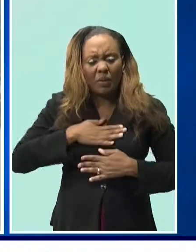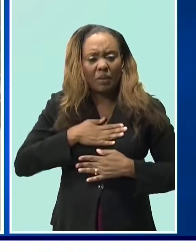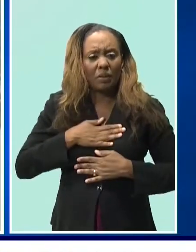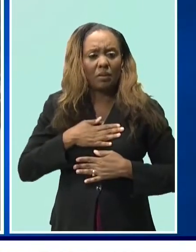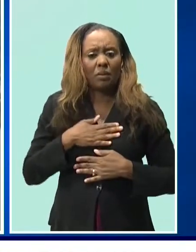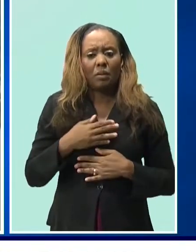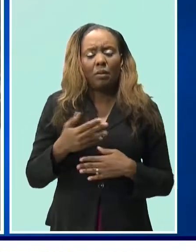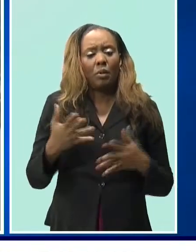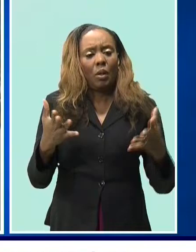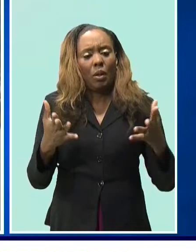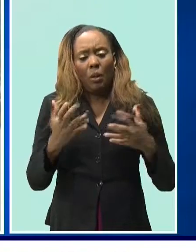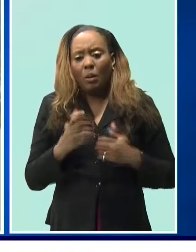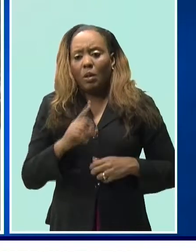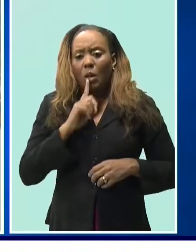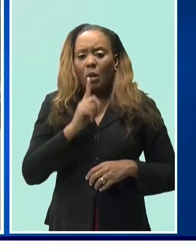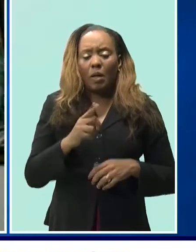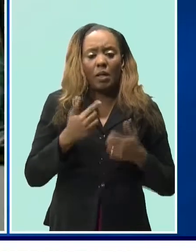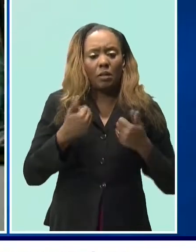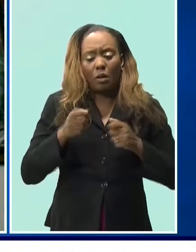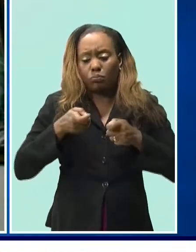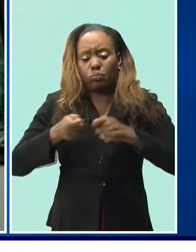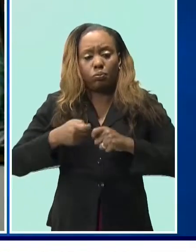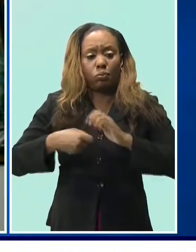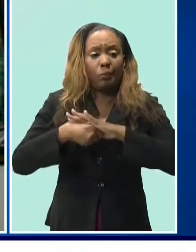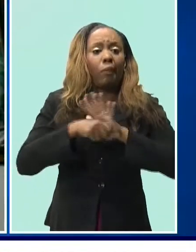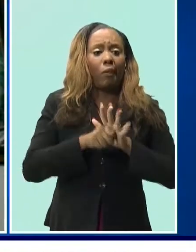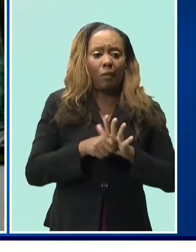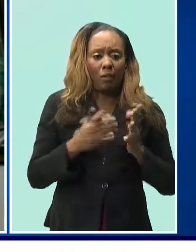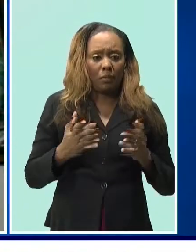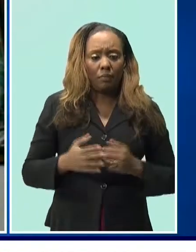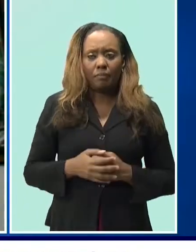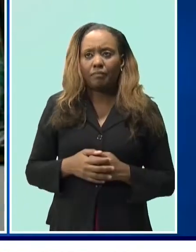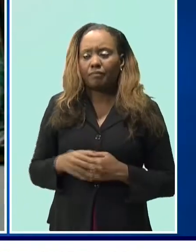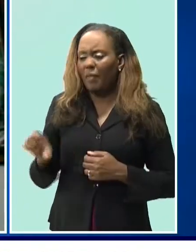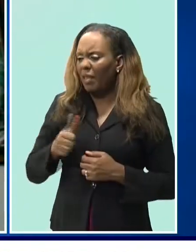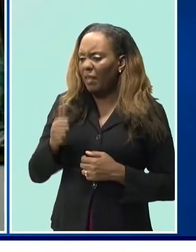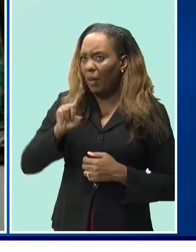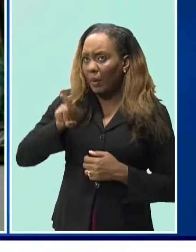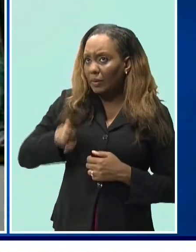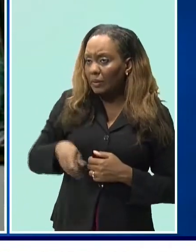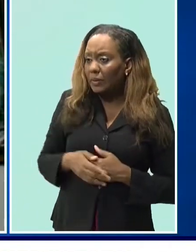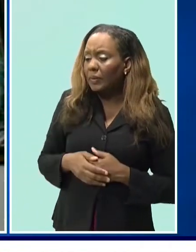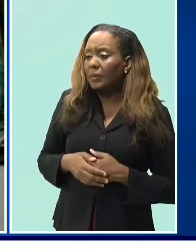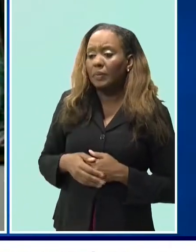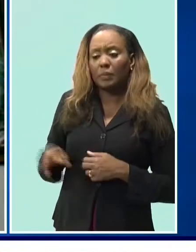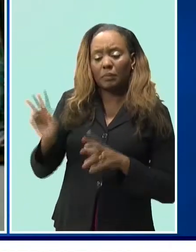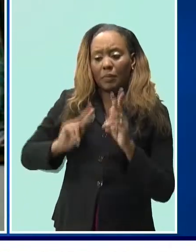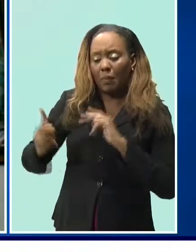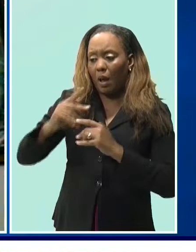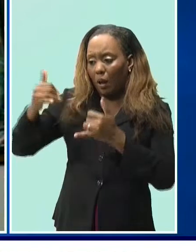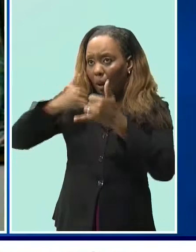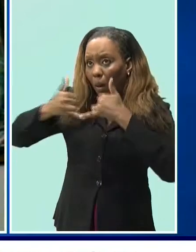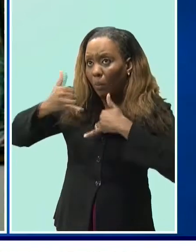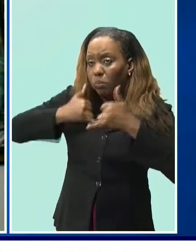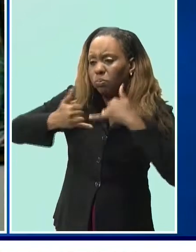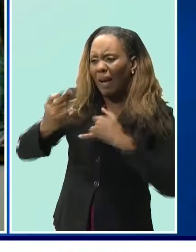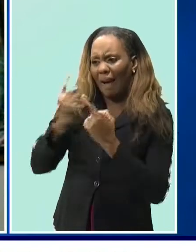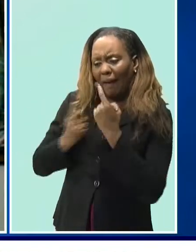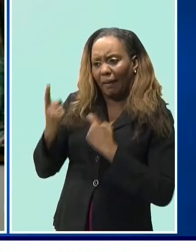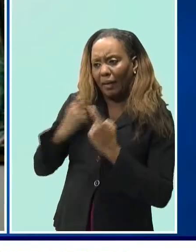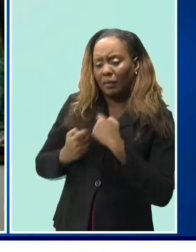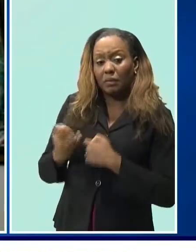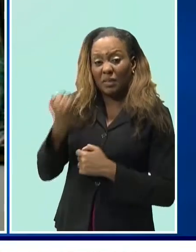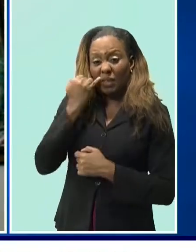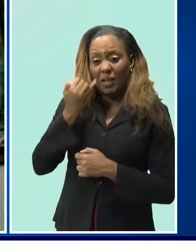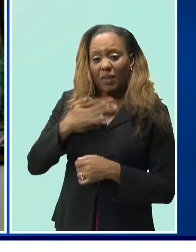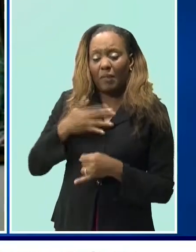disease and get us through the epidemic. Another question that has been sent in, people have been calling and asking us, if my last